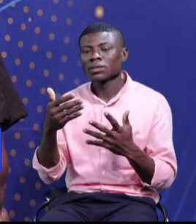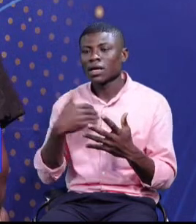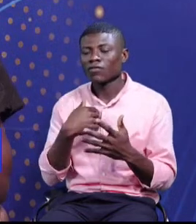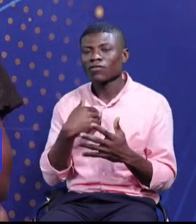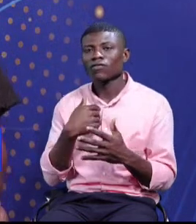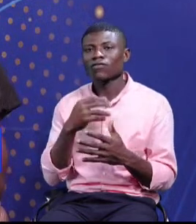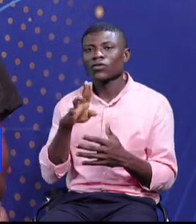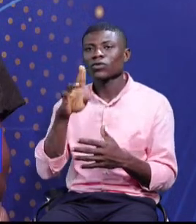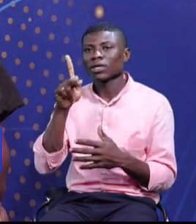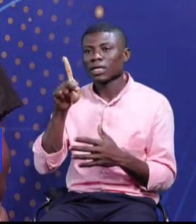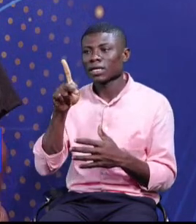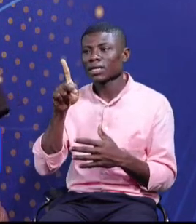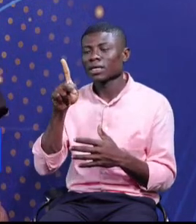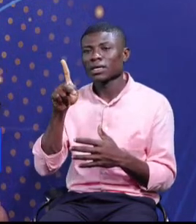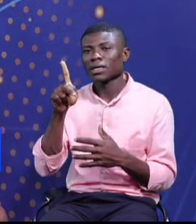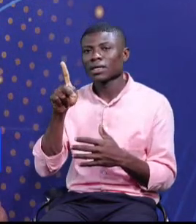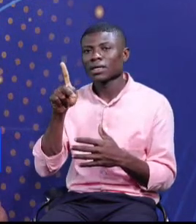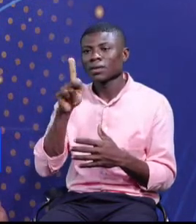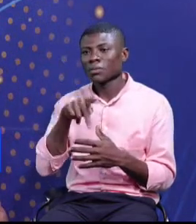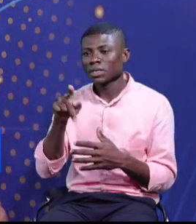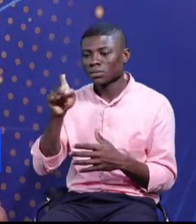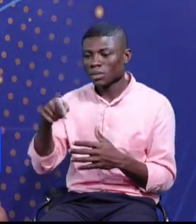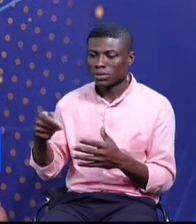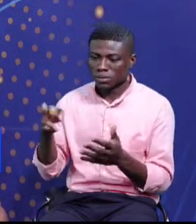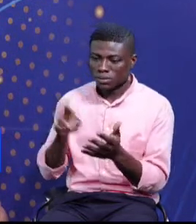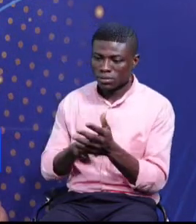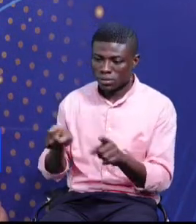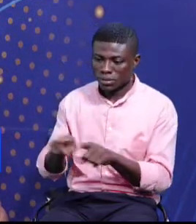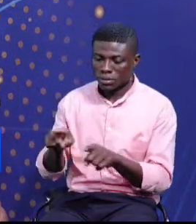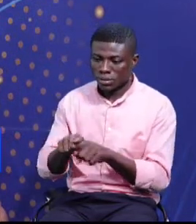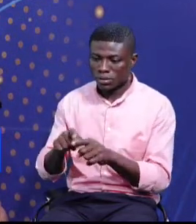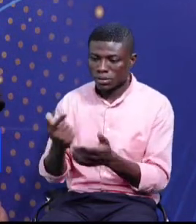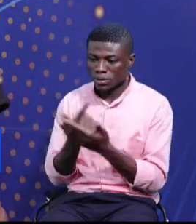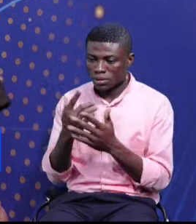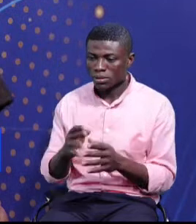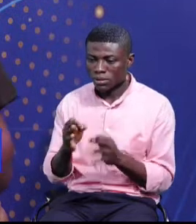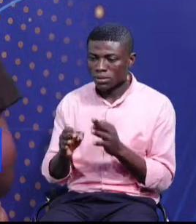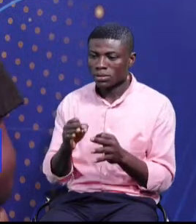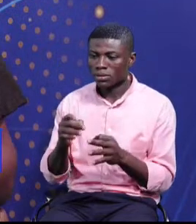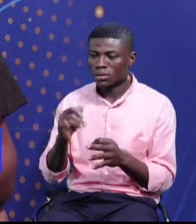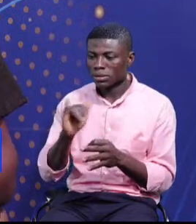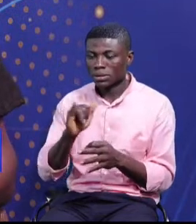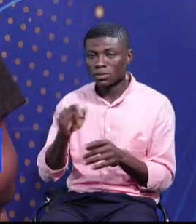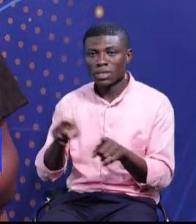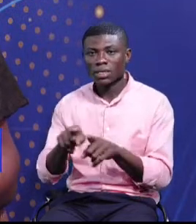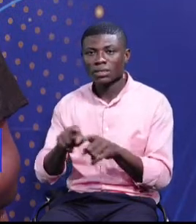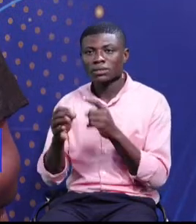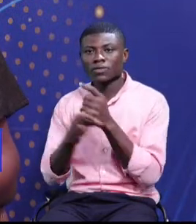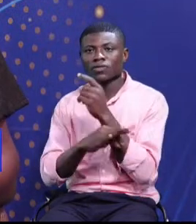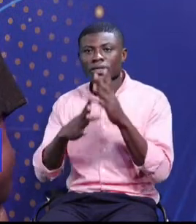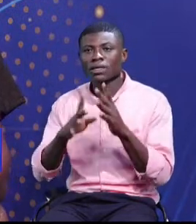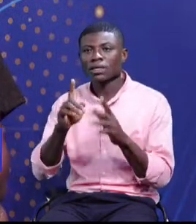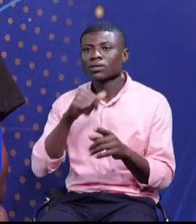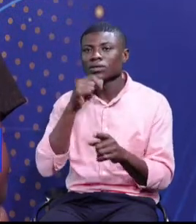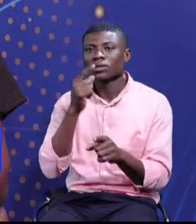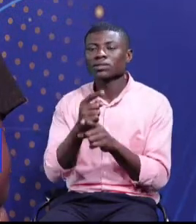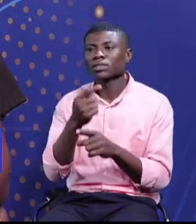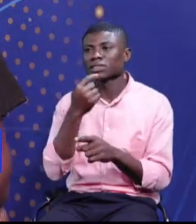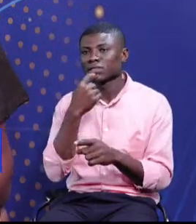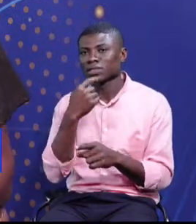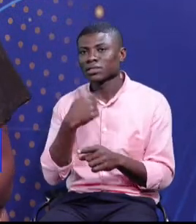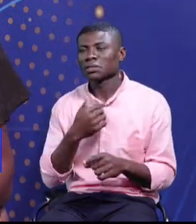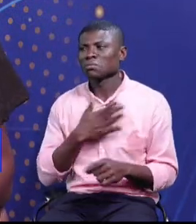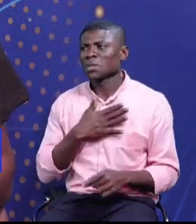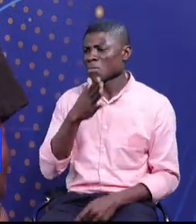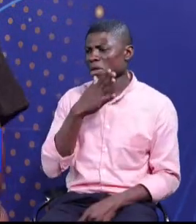passport, but their parents are Ghanaian, they still need to register here as a Ghanaian. Sure. Otherwise, they'll be seen as a foreigner. It's not enough to say, yeah, but my